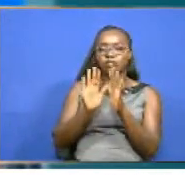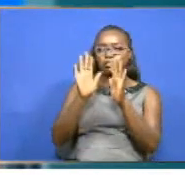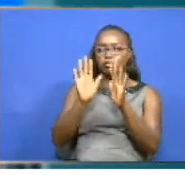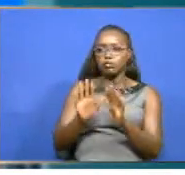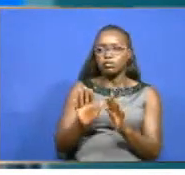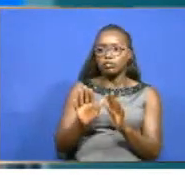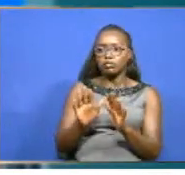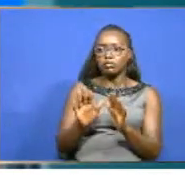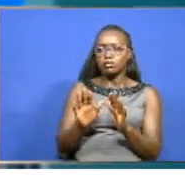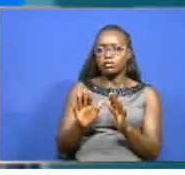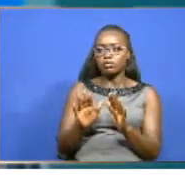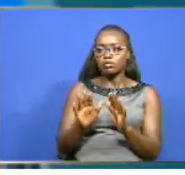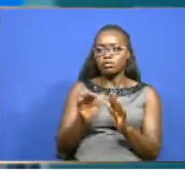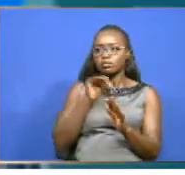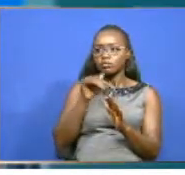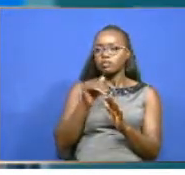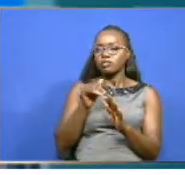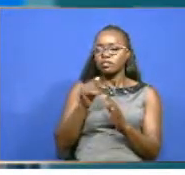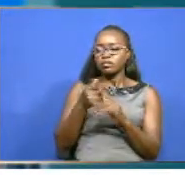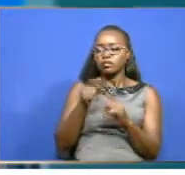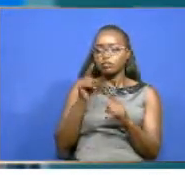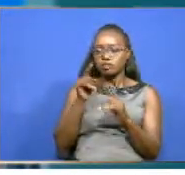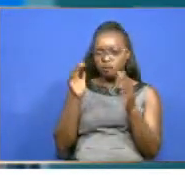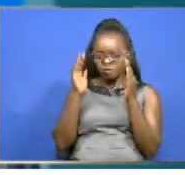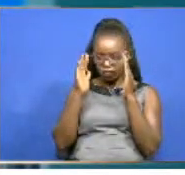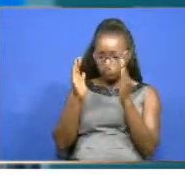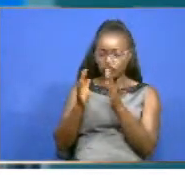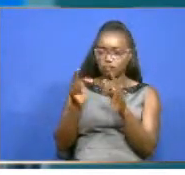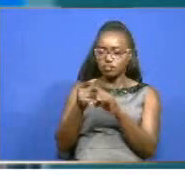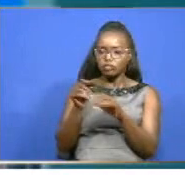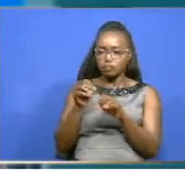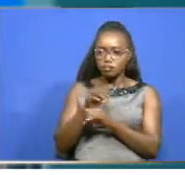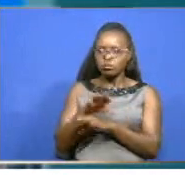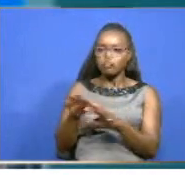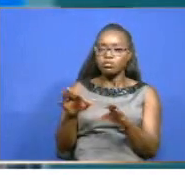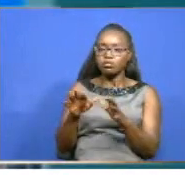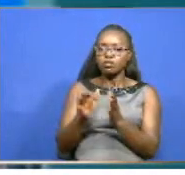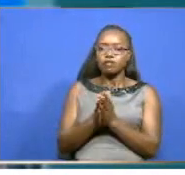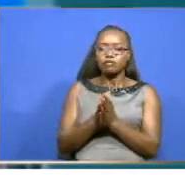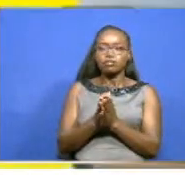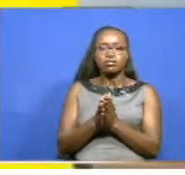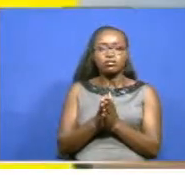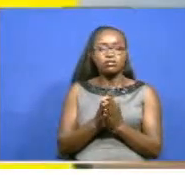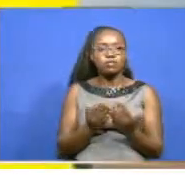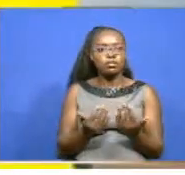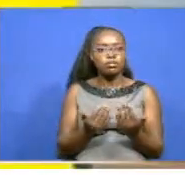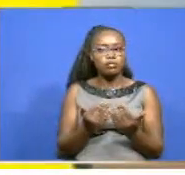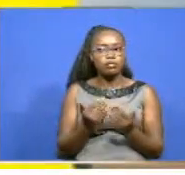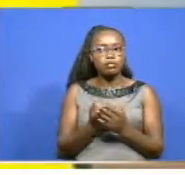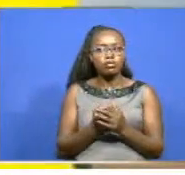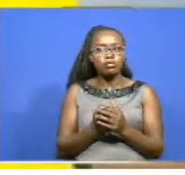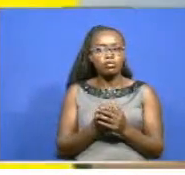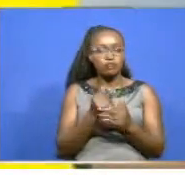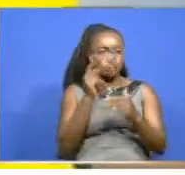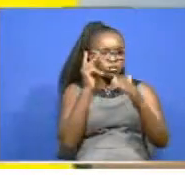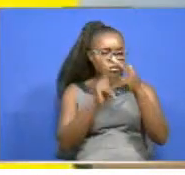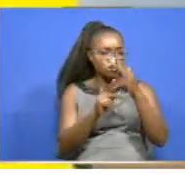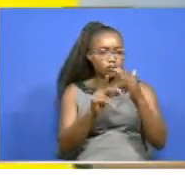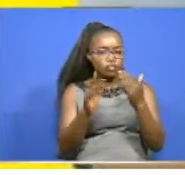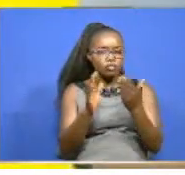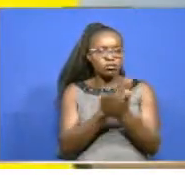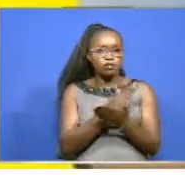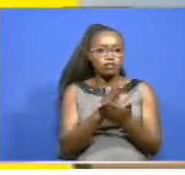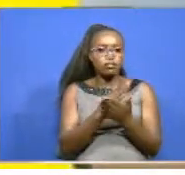to look at, not from one spectrum, but multiple spectrum. Now you're speaking as a professional in the sector,